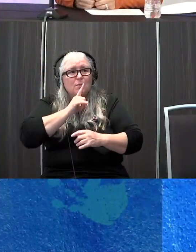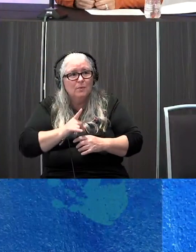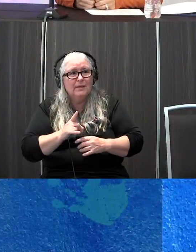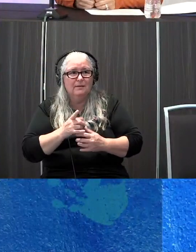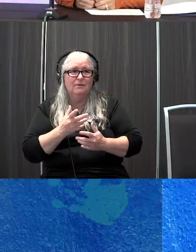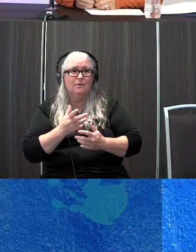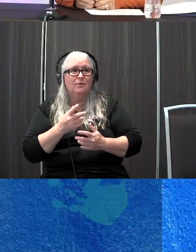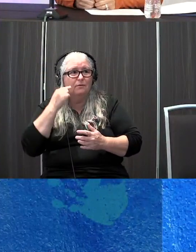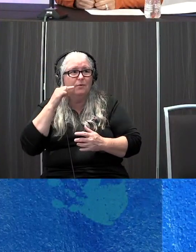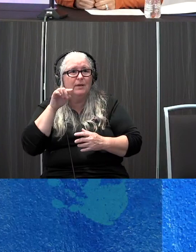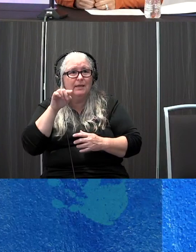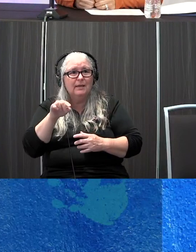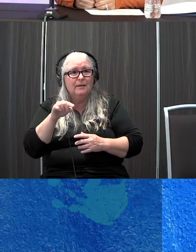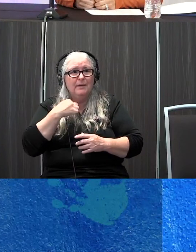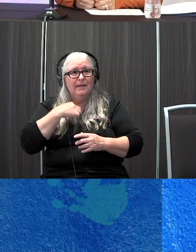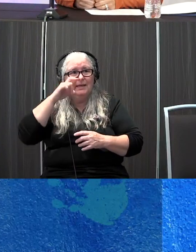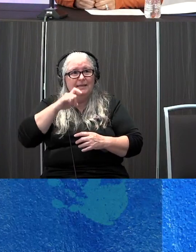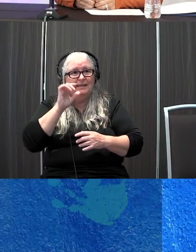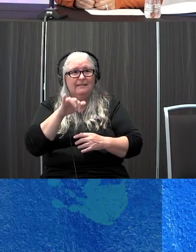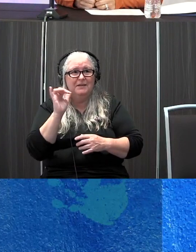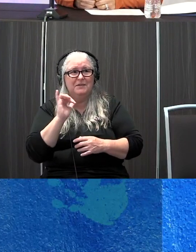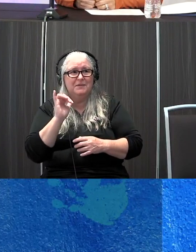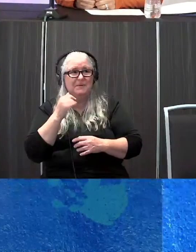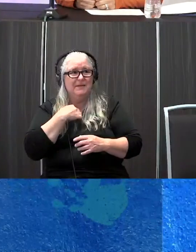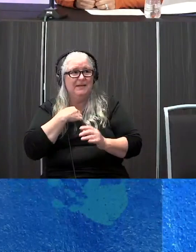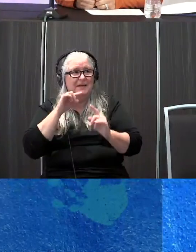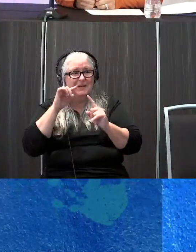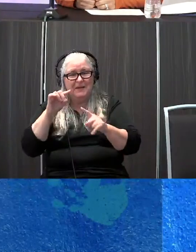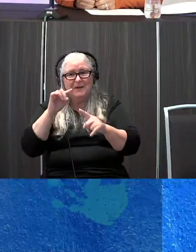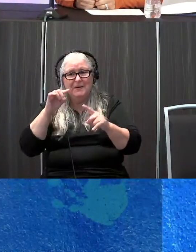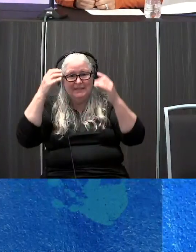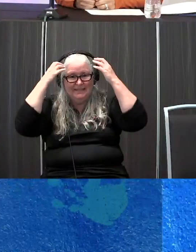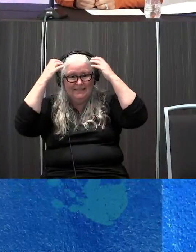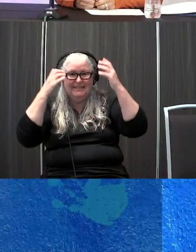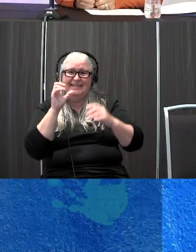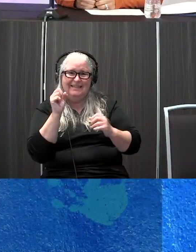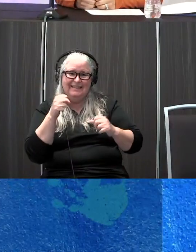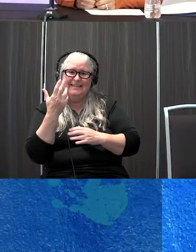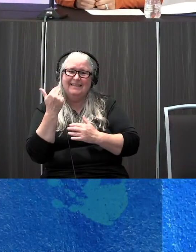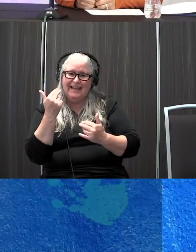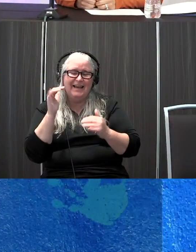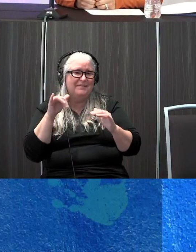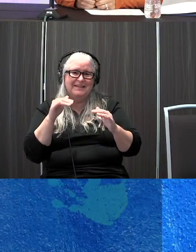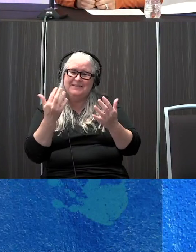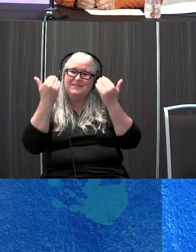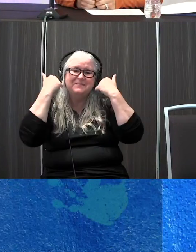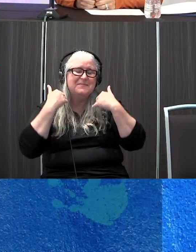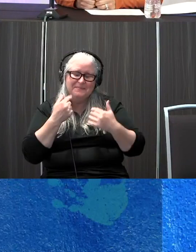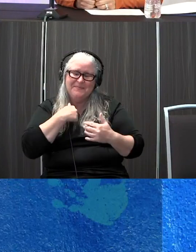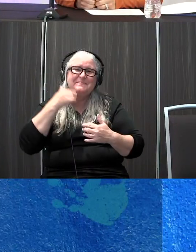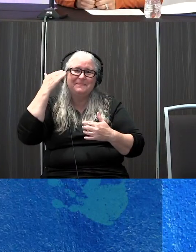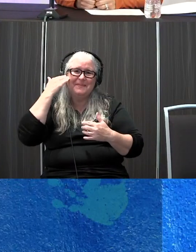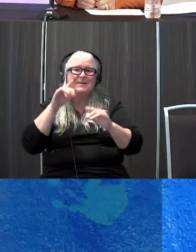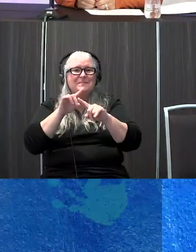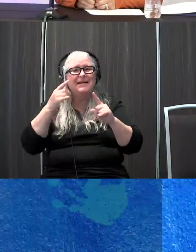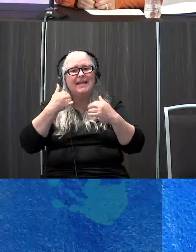him. I needed that too when I go to Disney, quite frankly. It was a lot, but we had a very